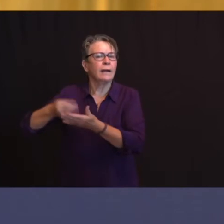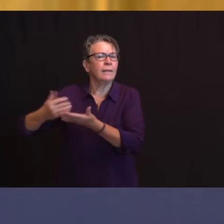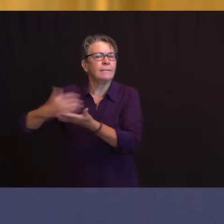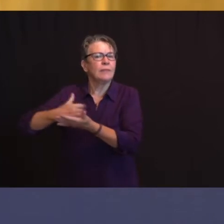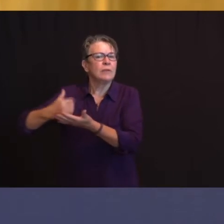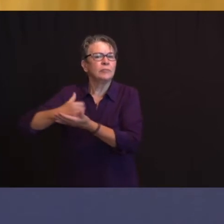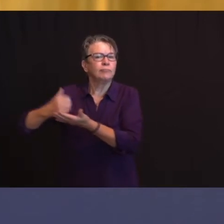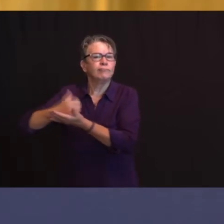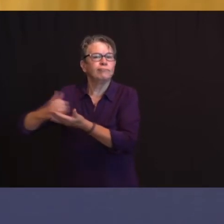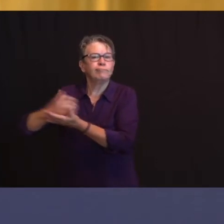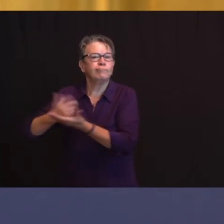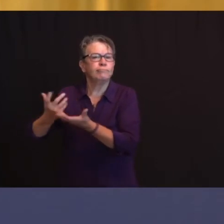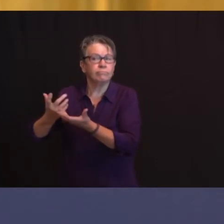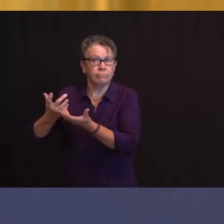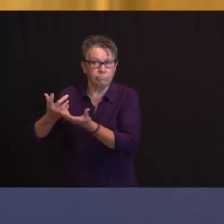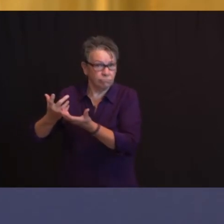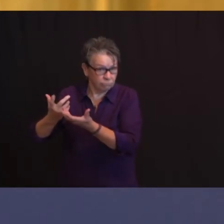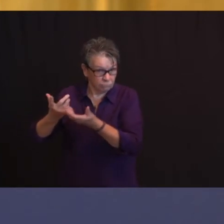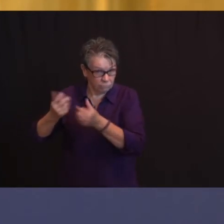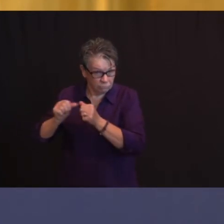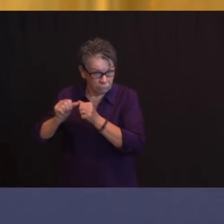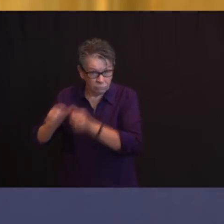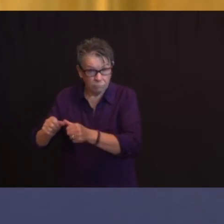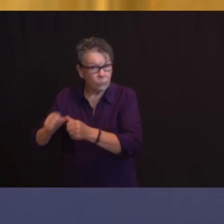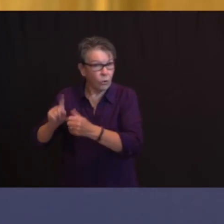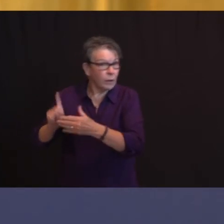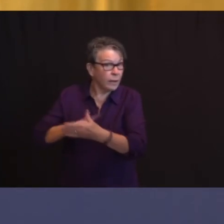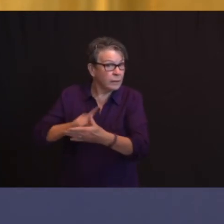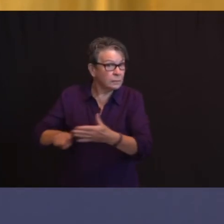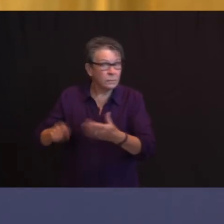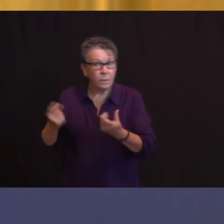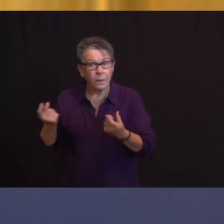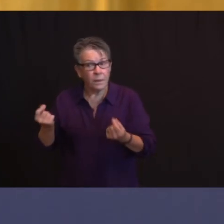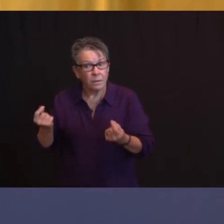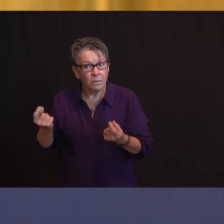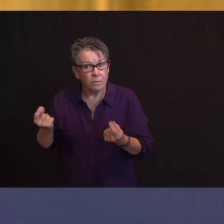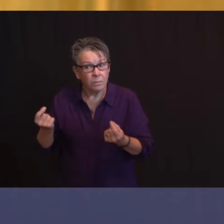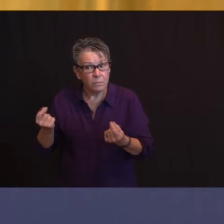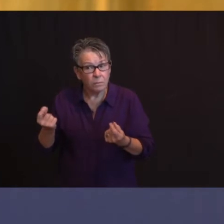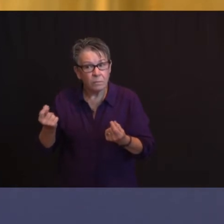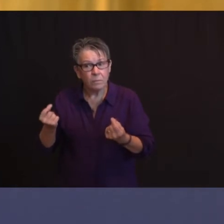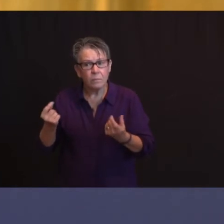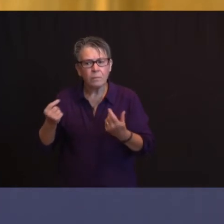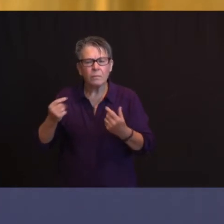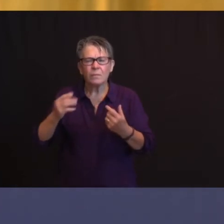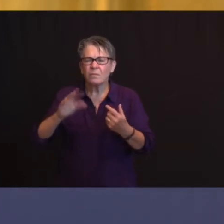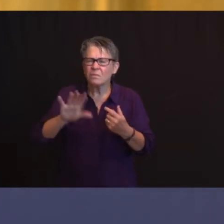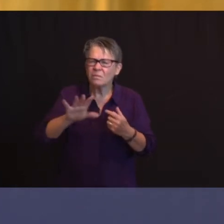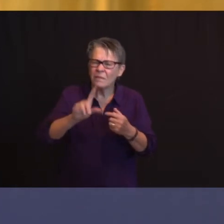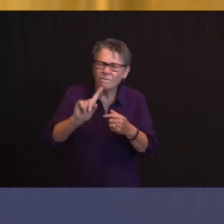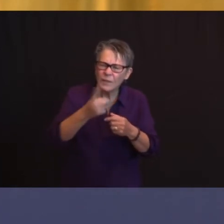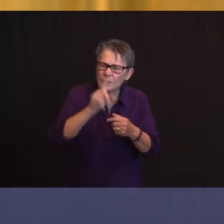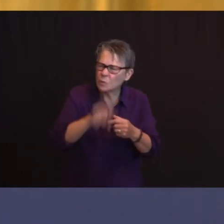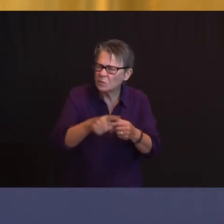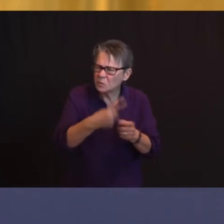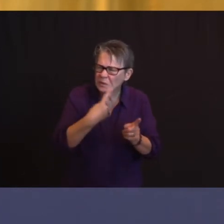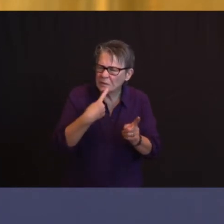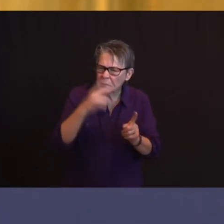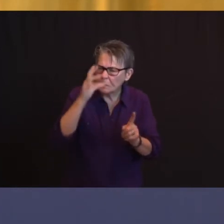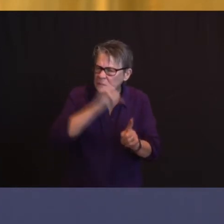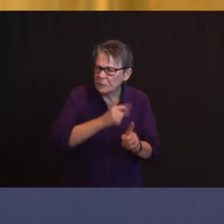asked about the rate of transmission was your first one. Could you give me that one more time? Well, yeah, the rate of transmission hasn't gone up significantly. As